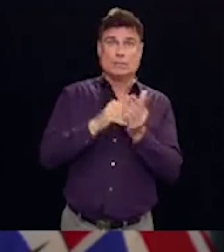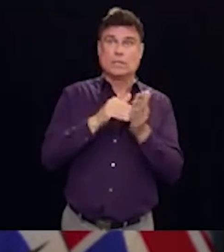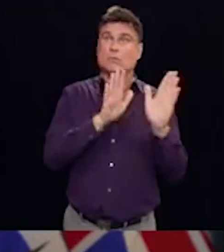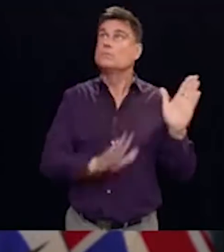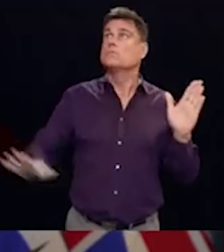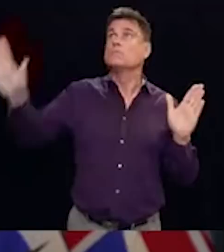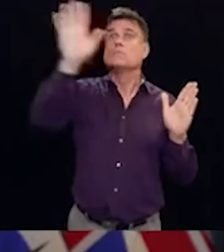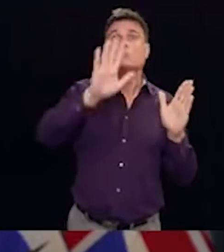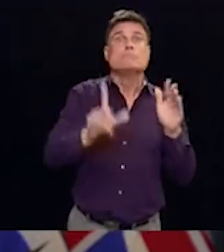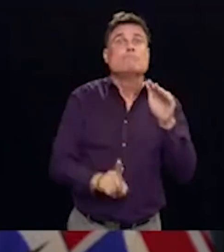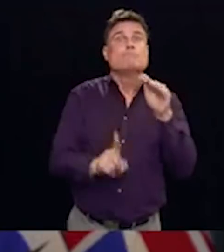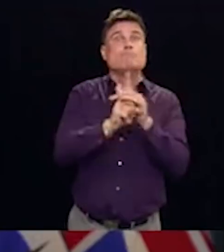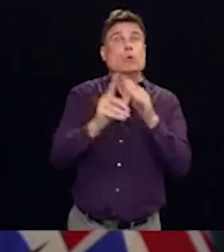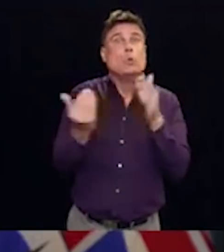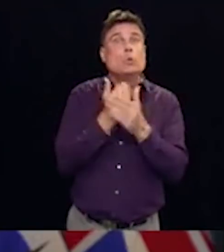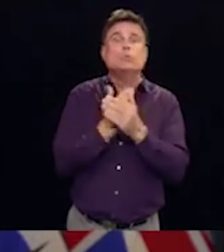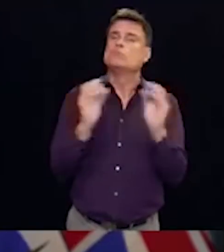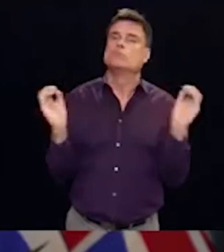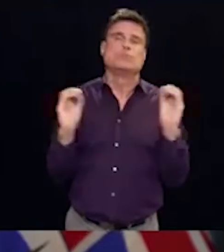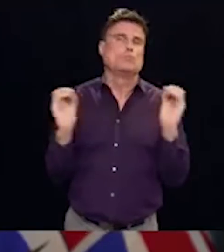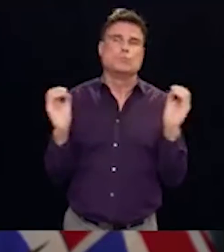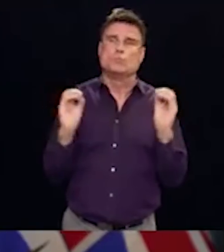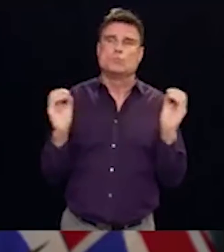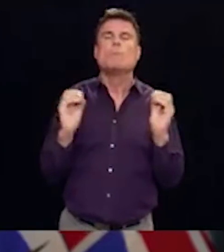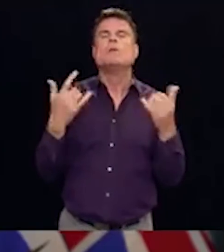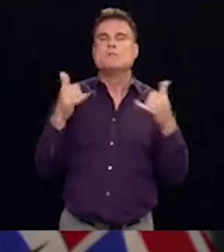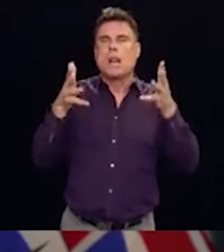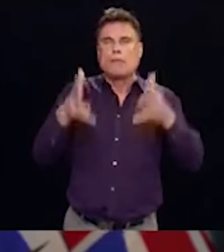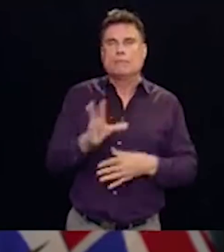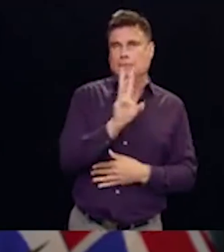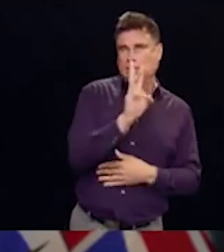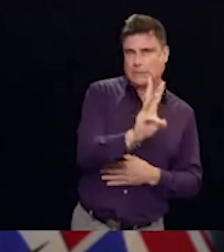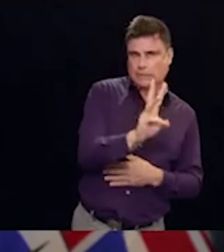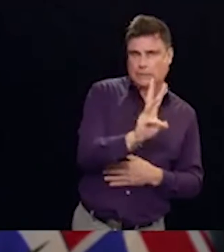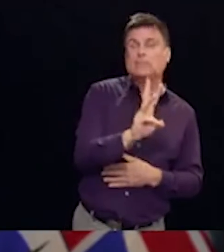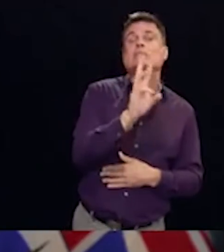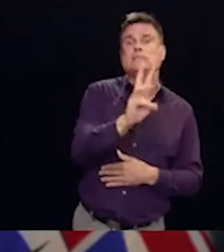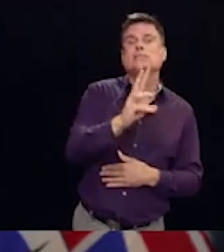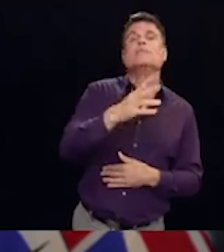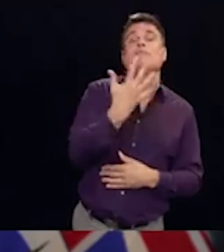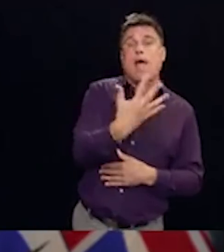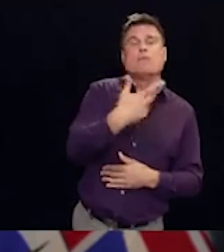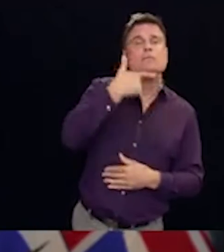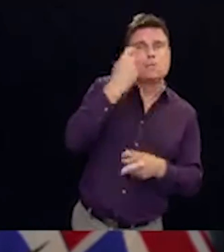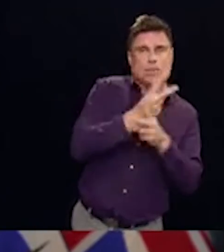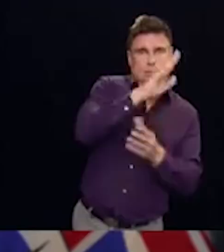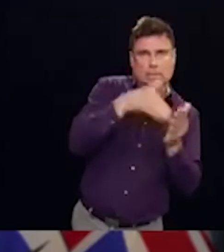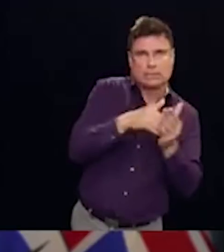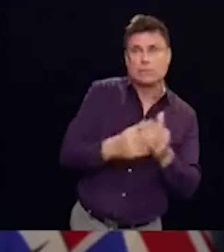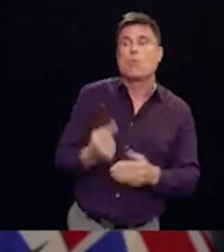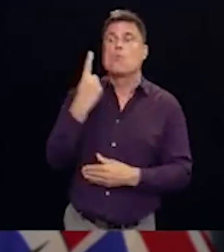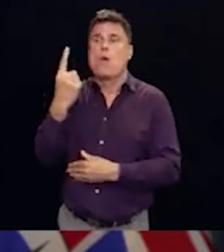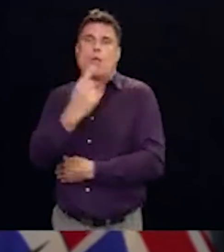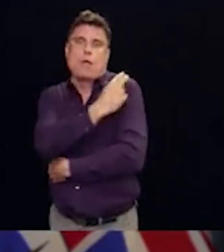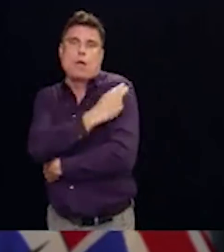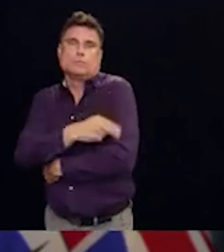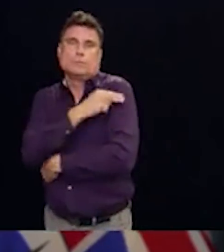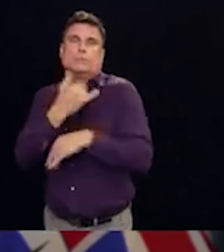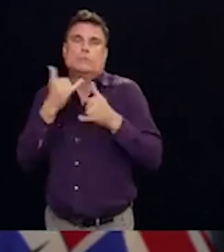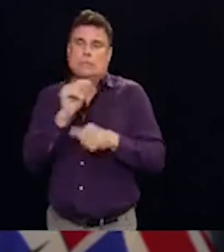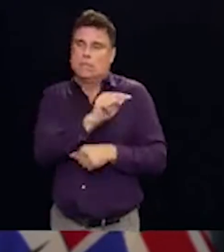us 6 active outbreaks now, 5 in long-term care and 1 in acute care. We have had additional